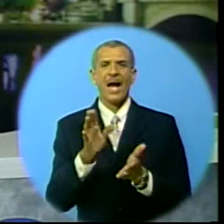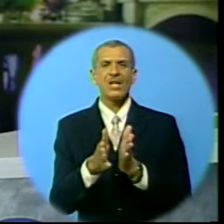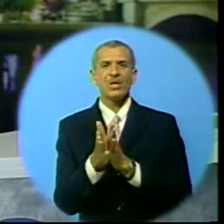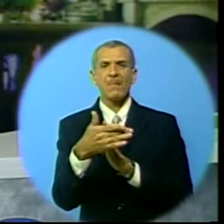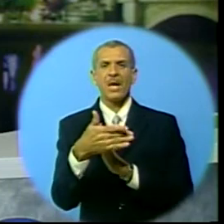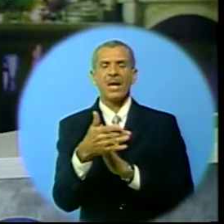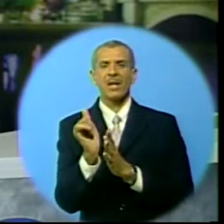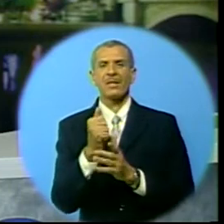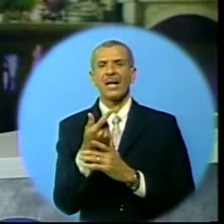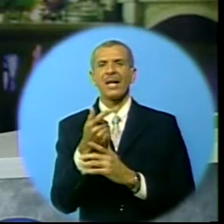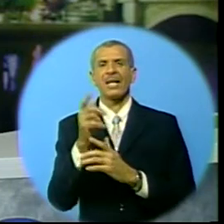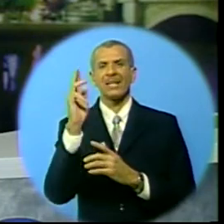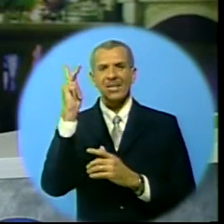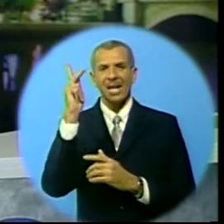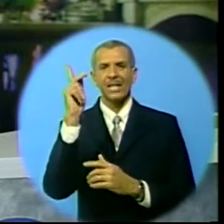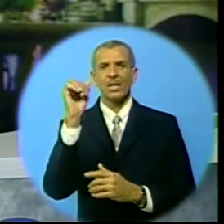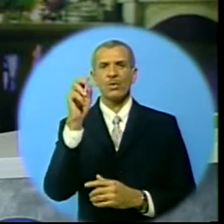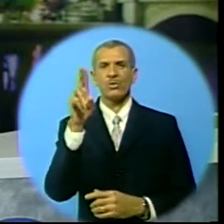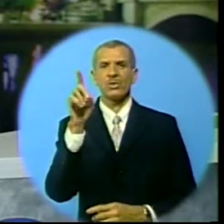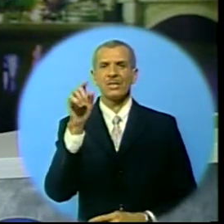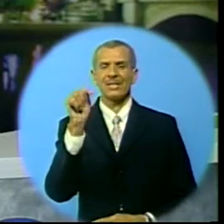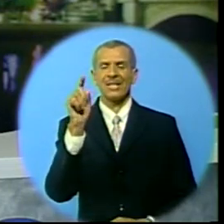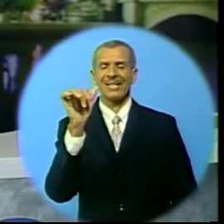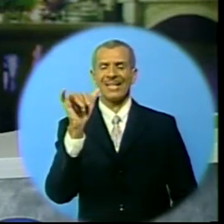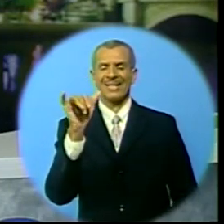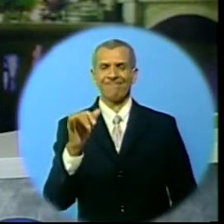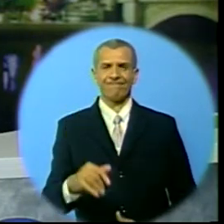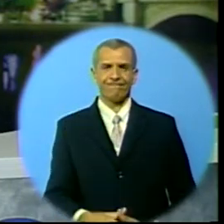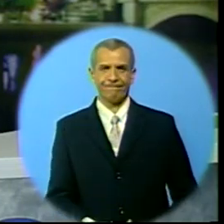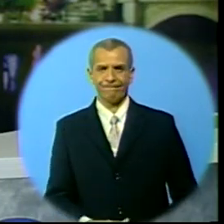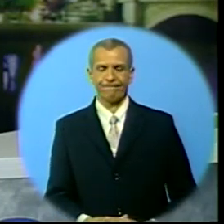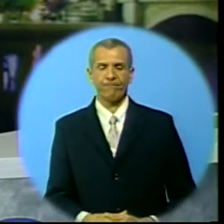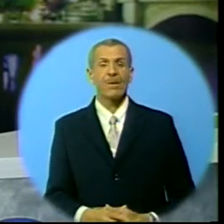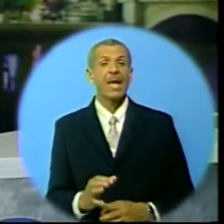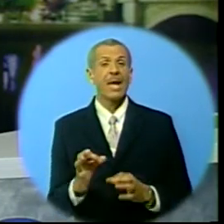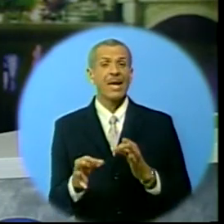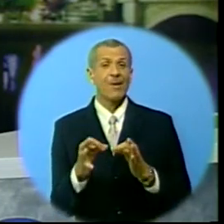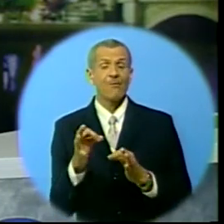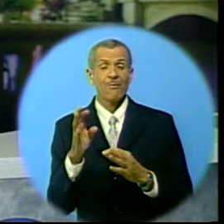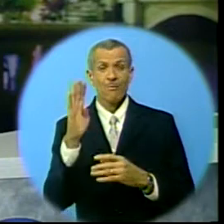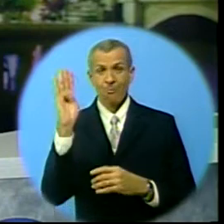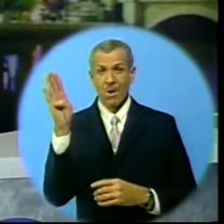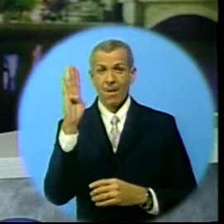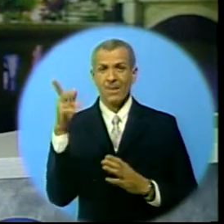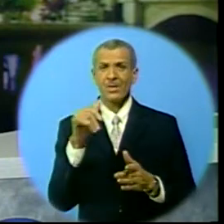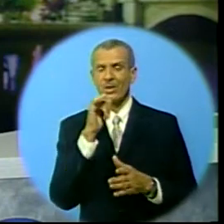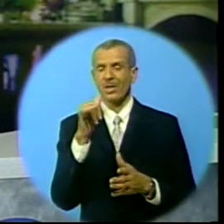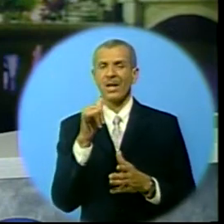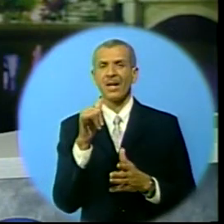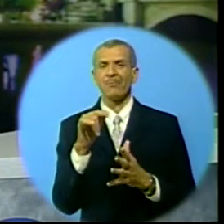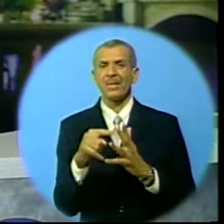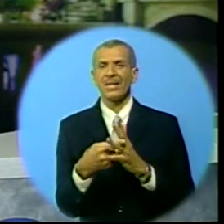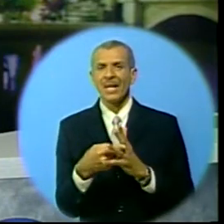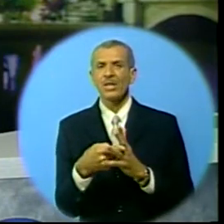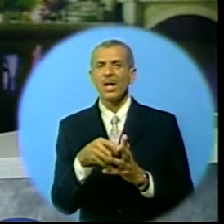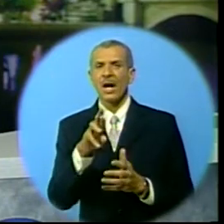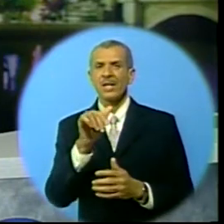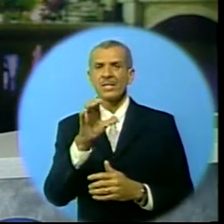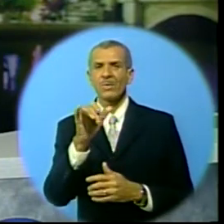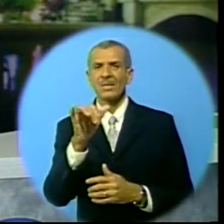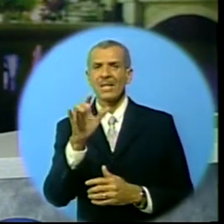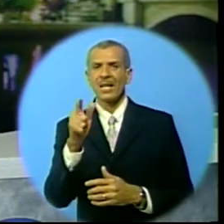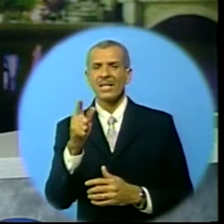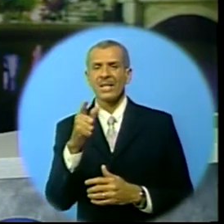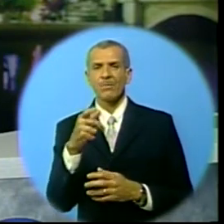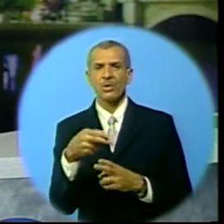gospel artist Ken Doughty. If Barbadians do not start recycling, they will be shortening the lifespan